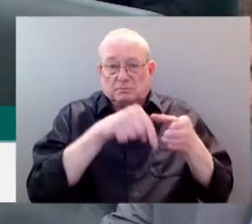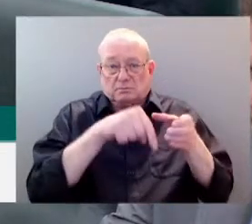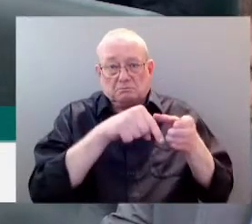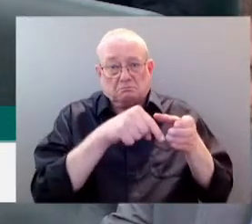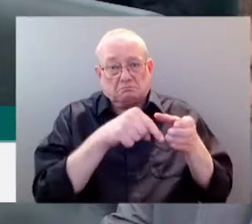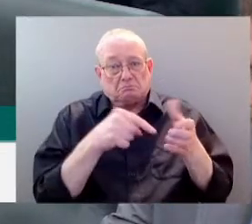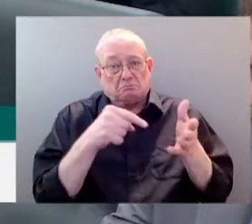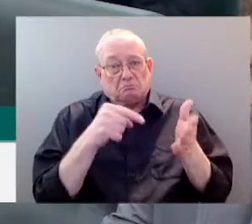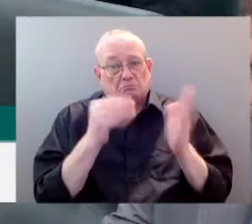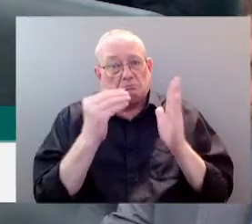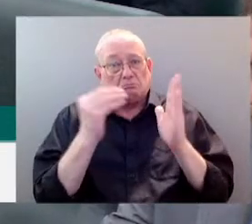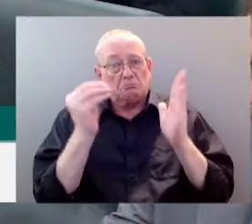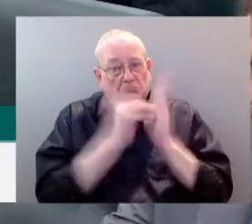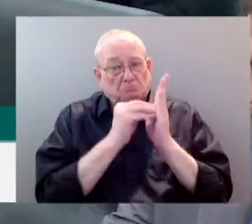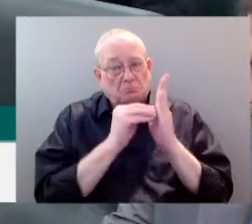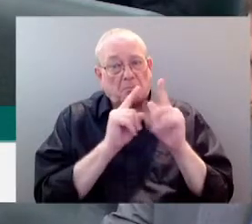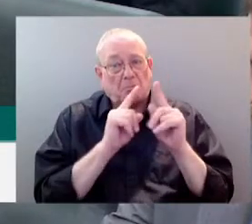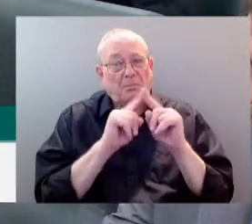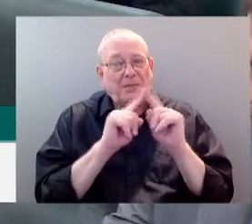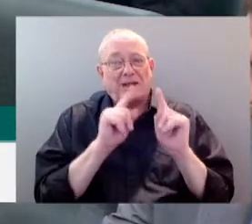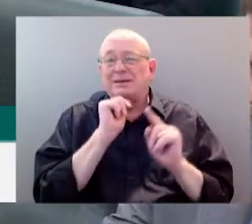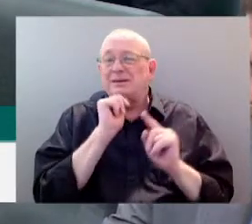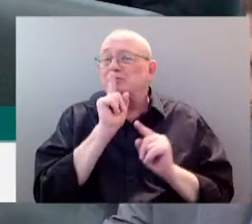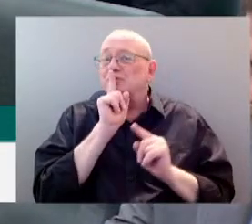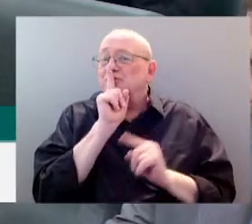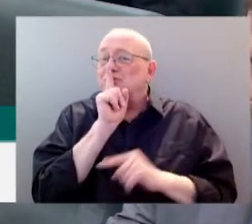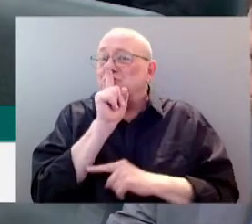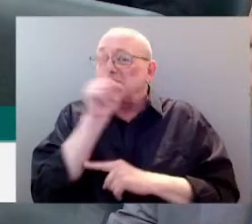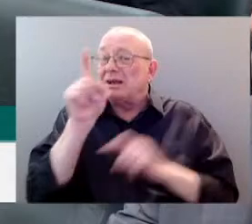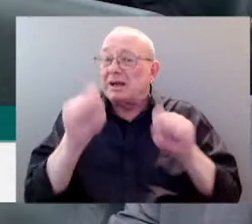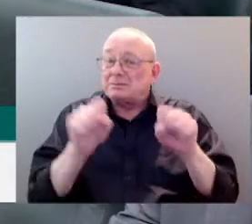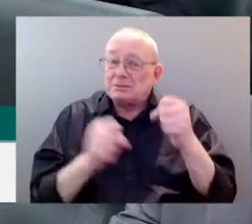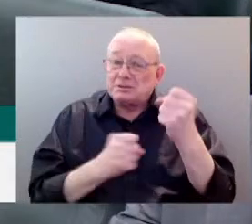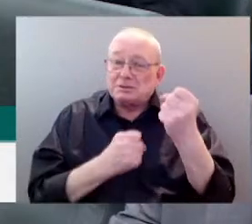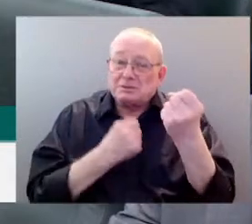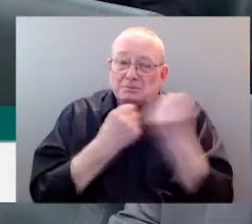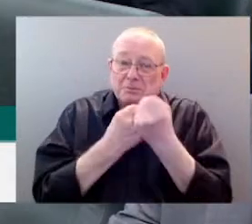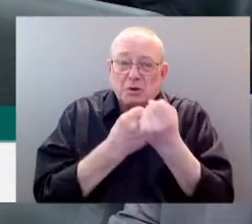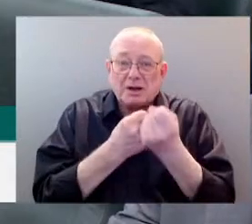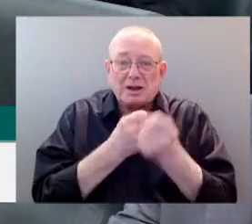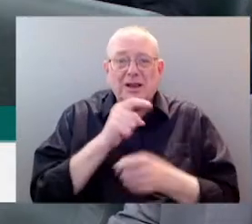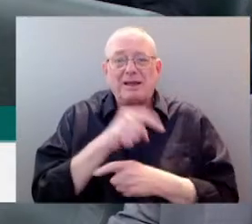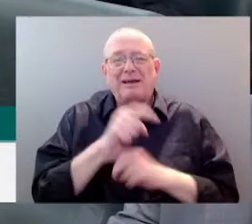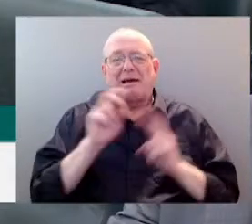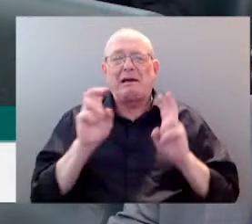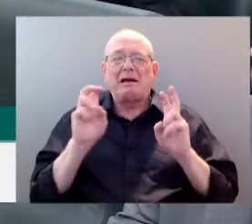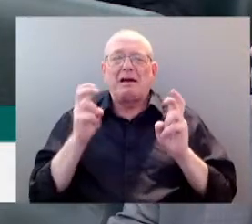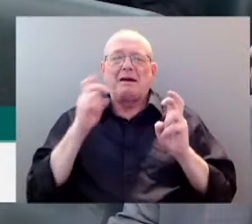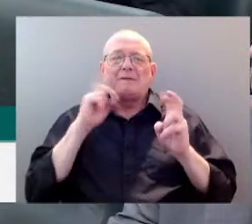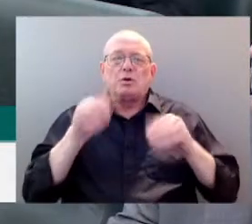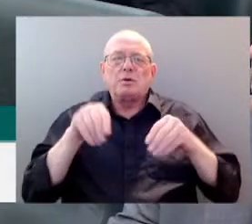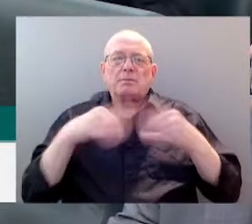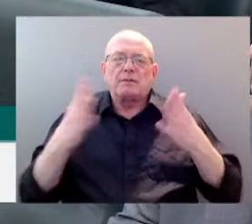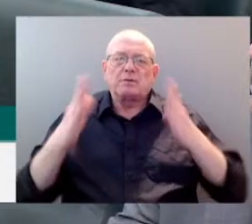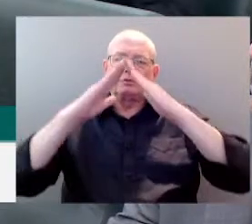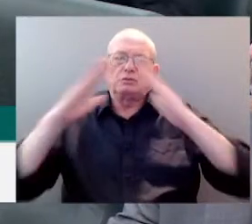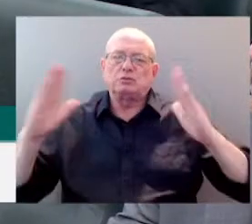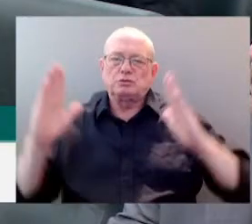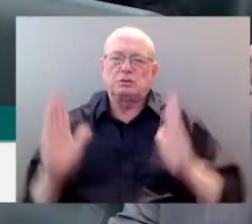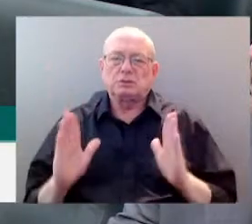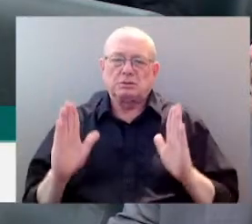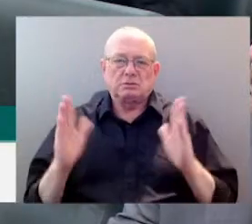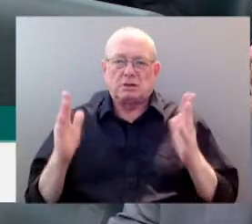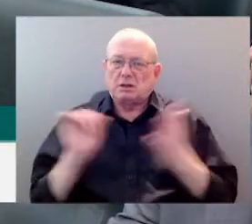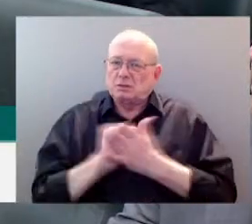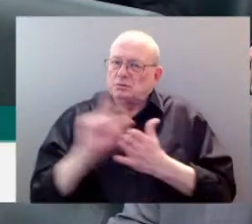complex needs they are a housing entity a housing agency but if they're going to be taking on patients that have high medical needs we have to